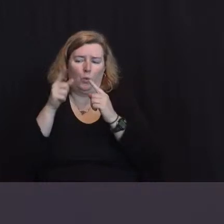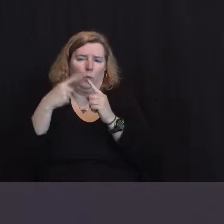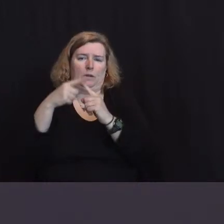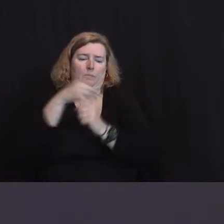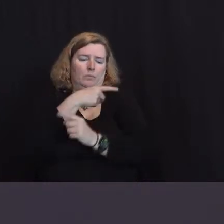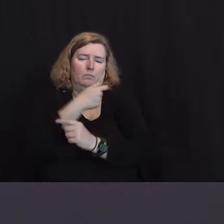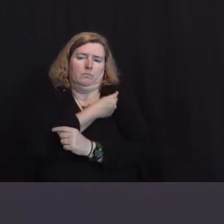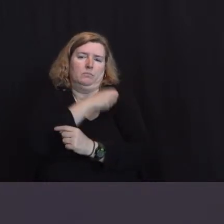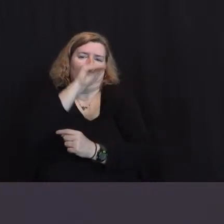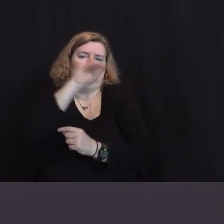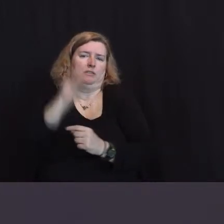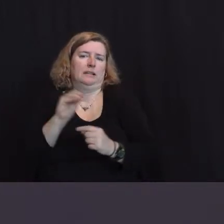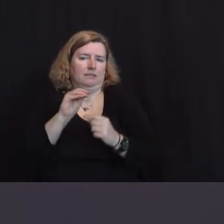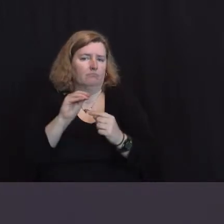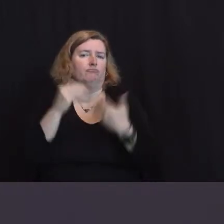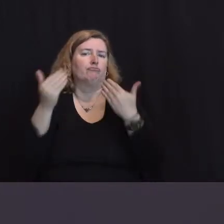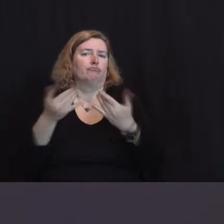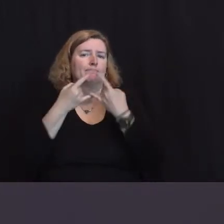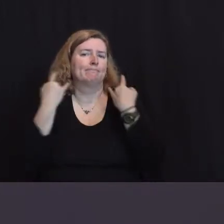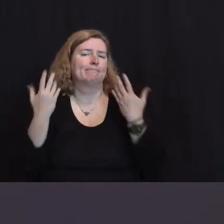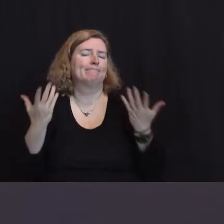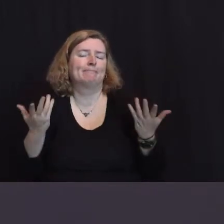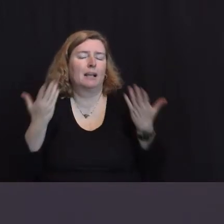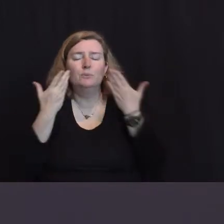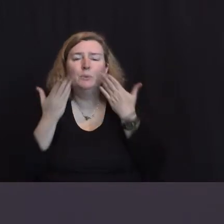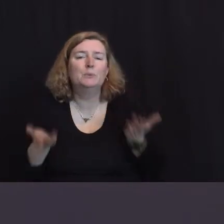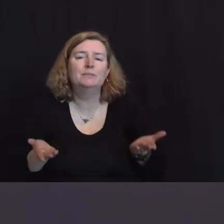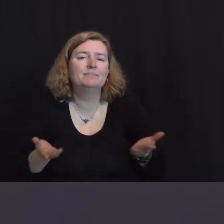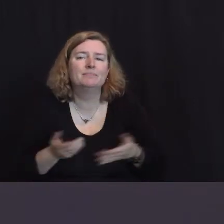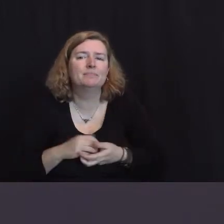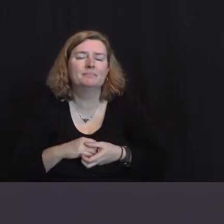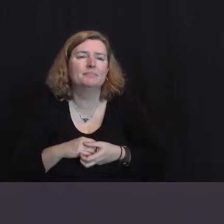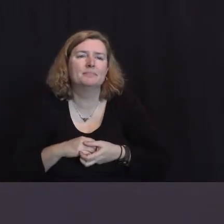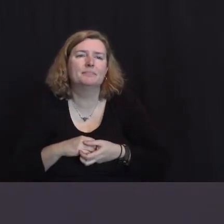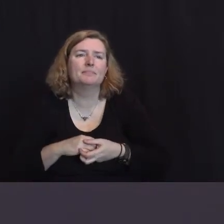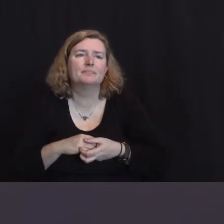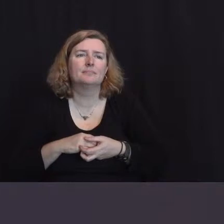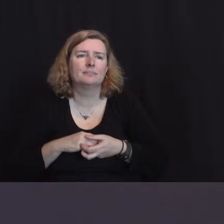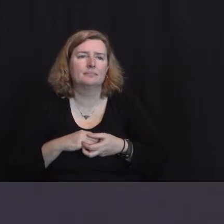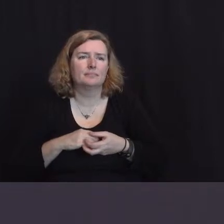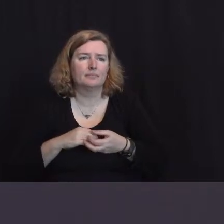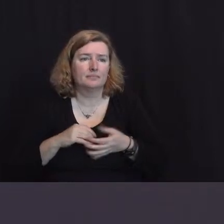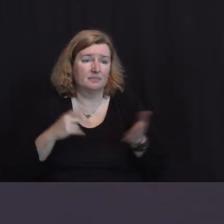I don't have insight as to why his cases are up. Honestly,